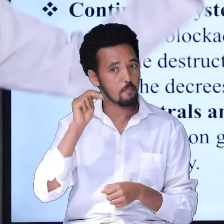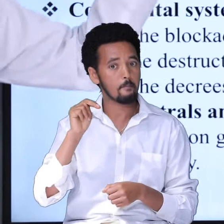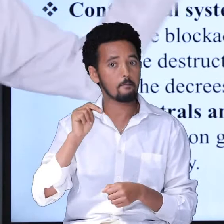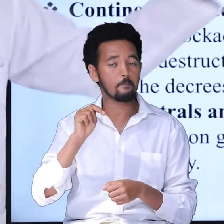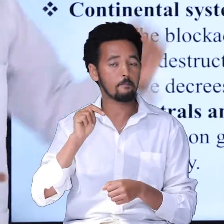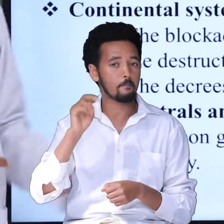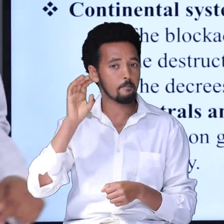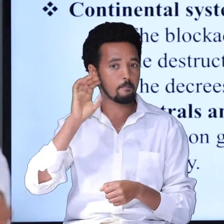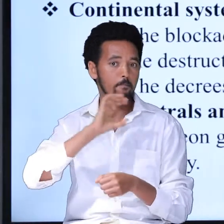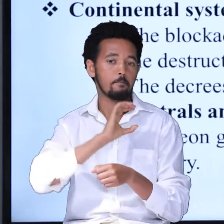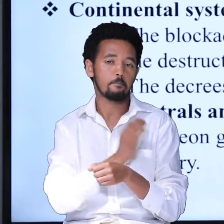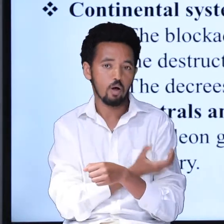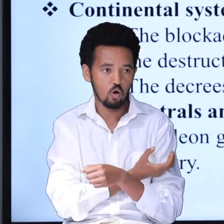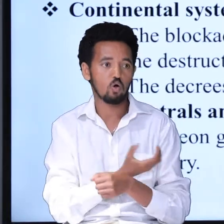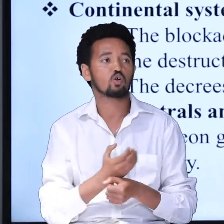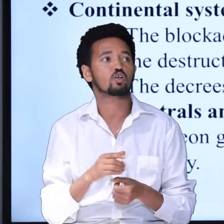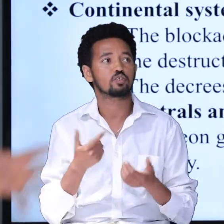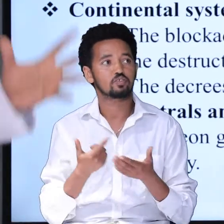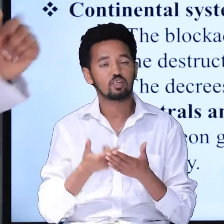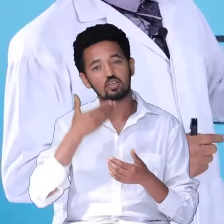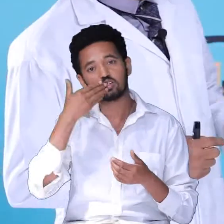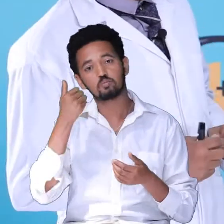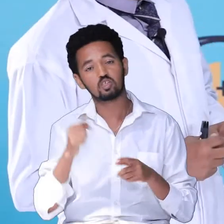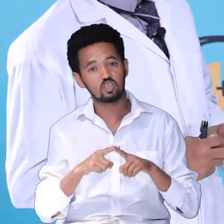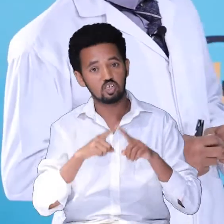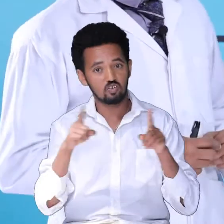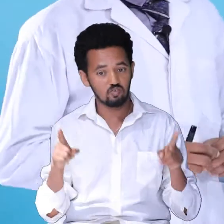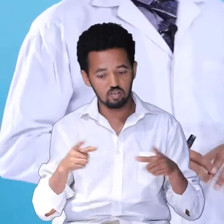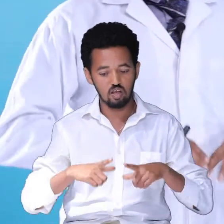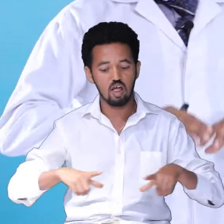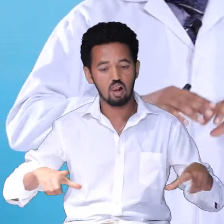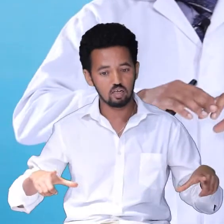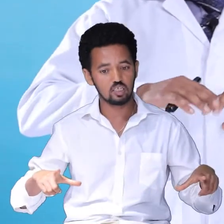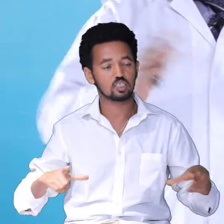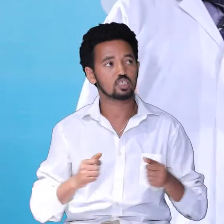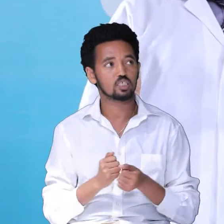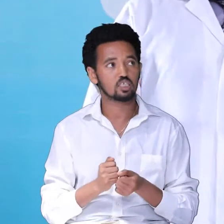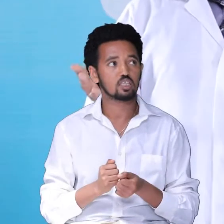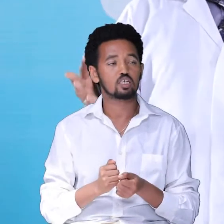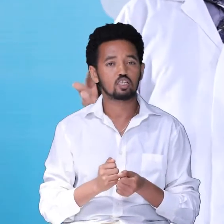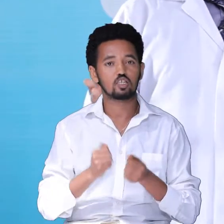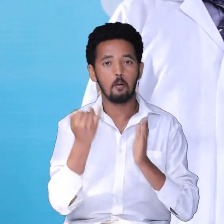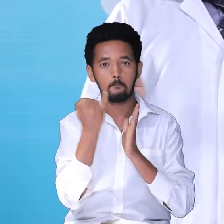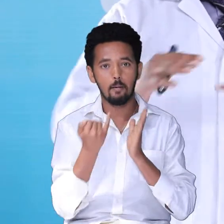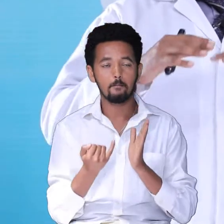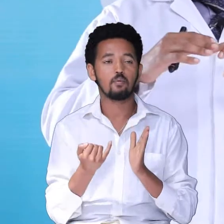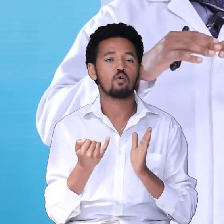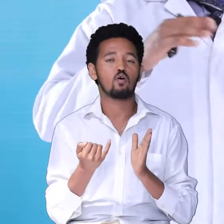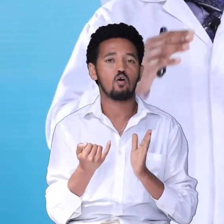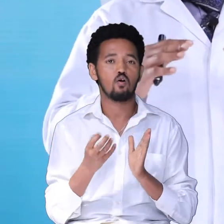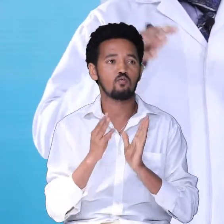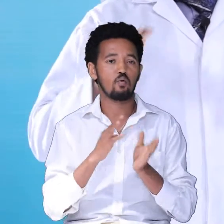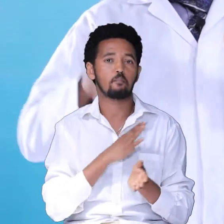and island position, especially different islands. By the way, the map of Great Britain,